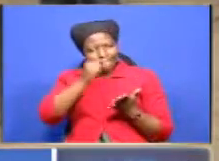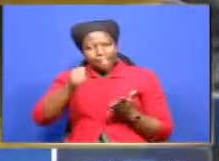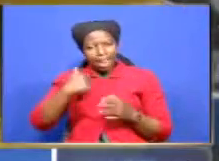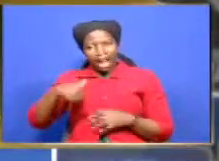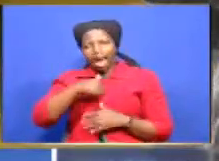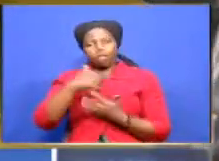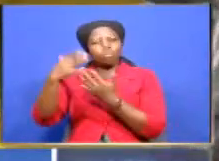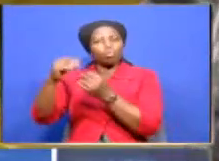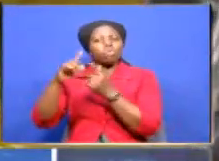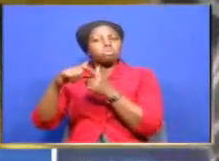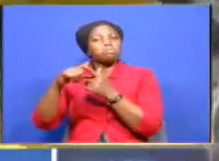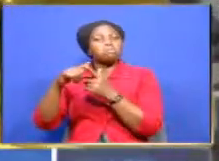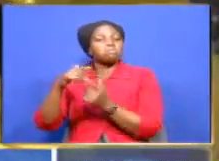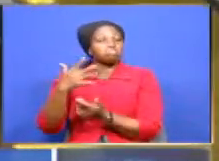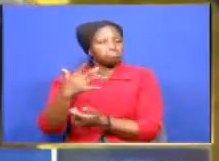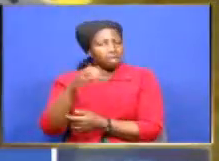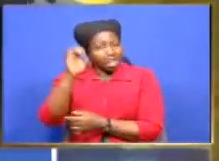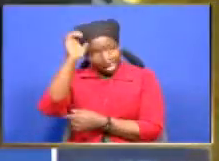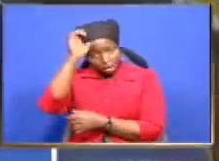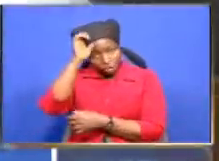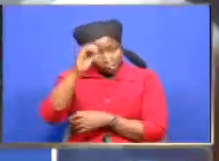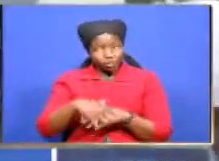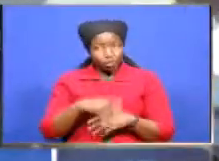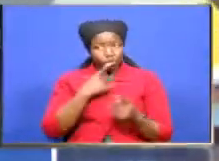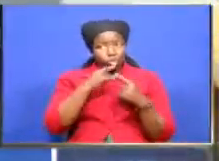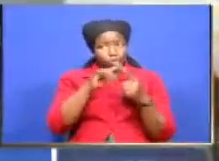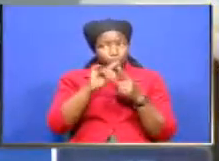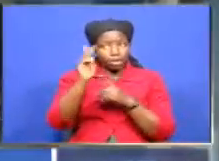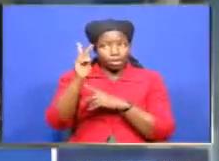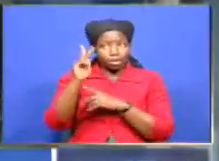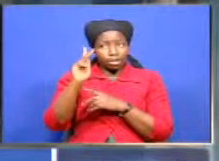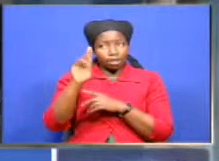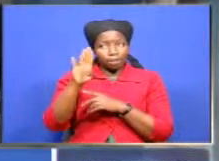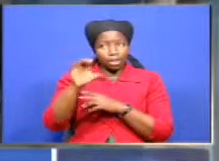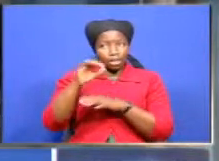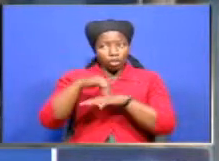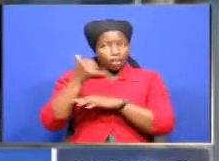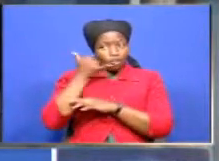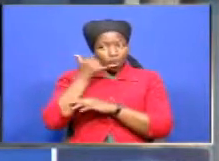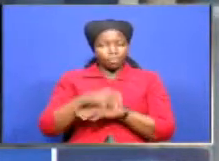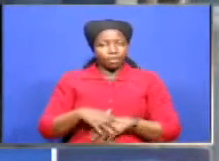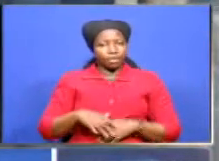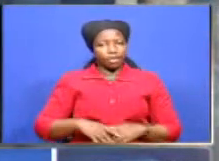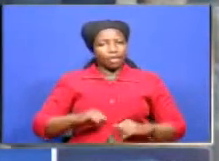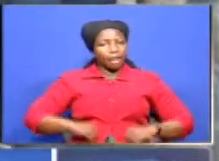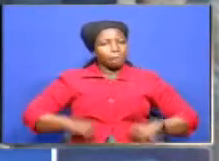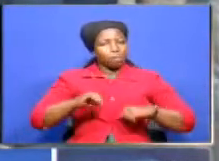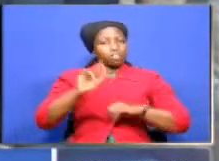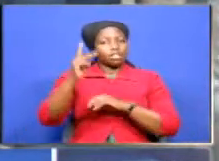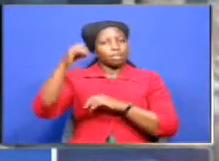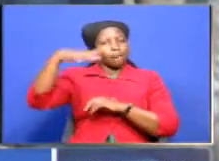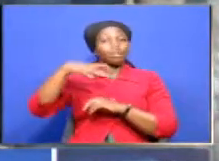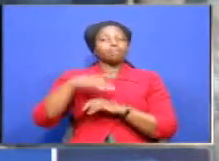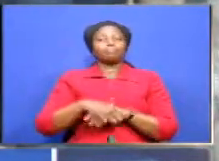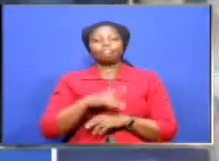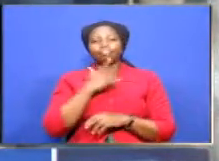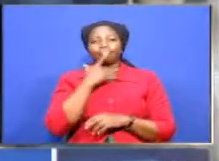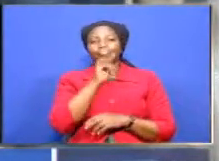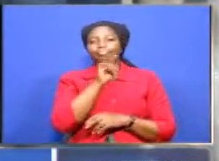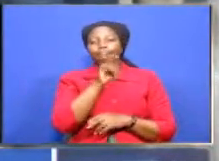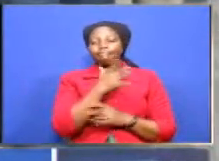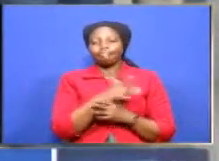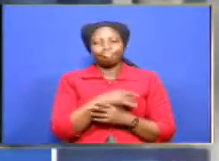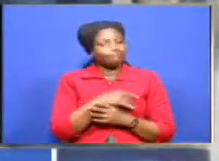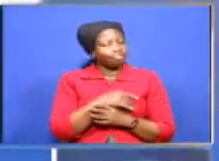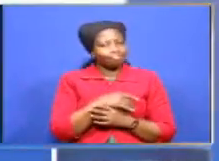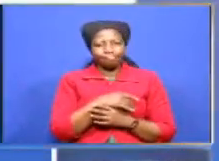Eldoret. Speaking to Channel 1 on phone, Kenya Power Station head engineer Carl dismissed the claims and assured residents the situation had